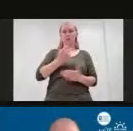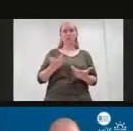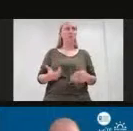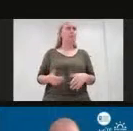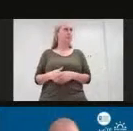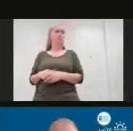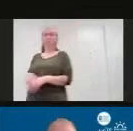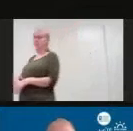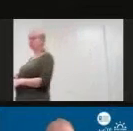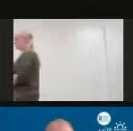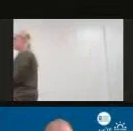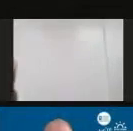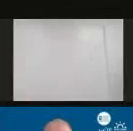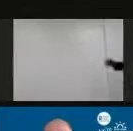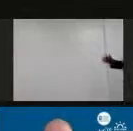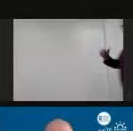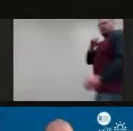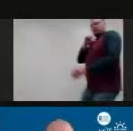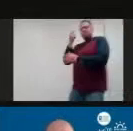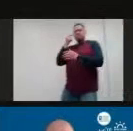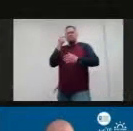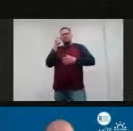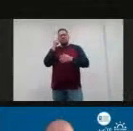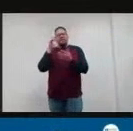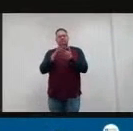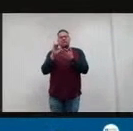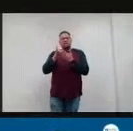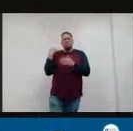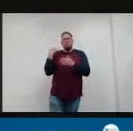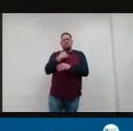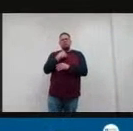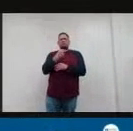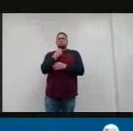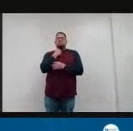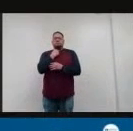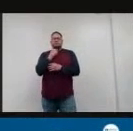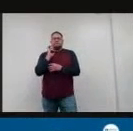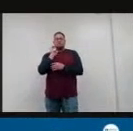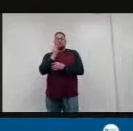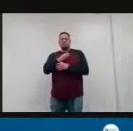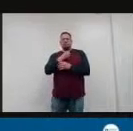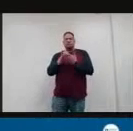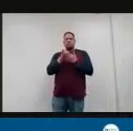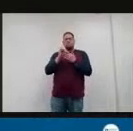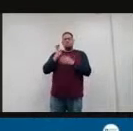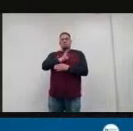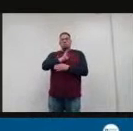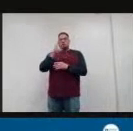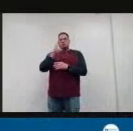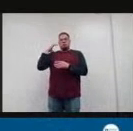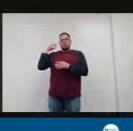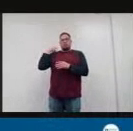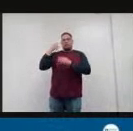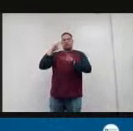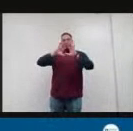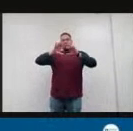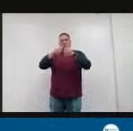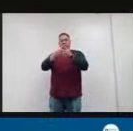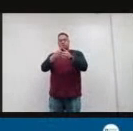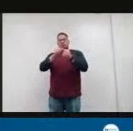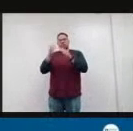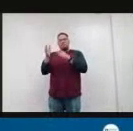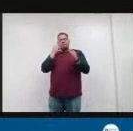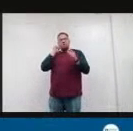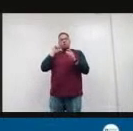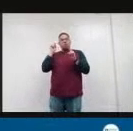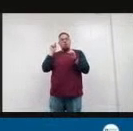believe we're binding ourselves. This is just a board and the superintendent coming together to plan for for goals and objectives, and then as